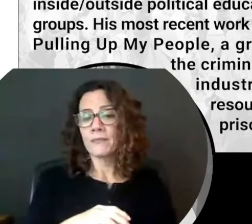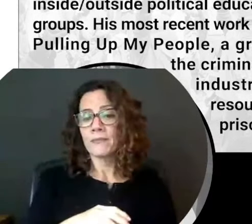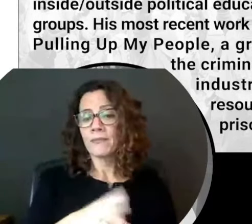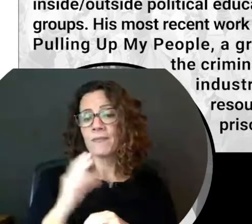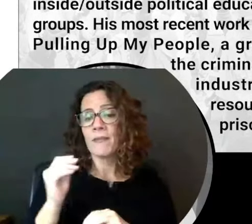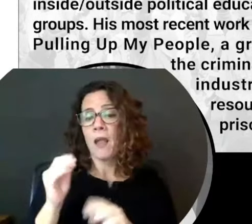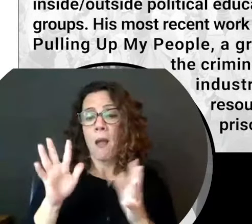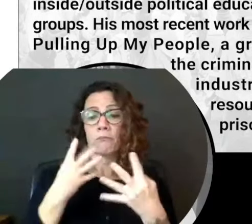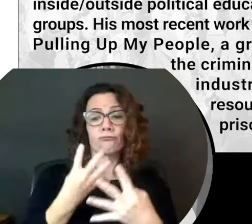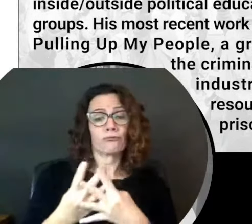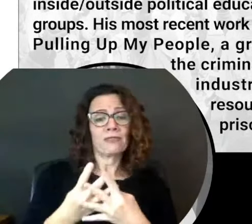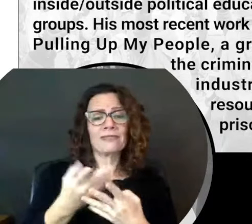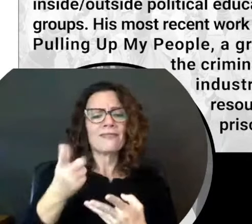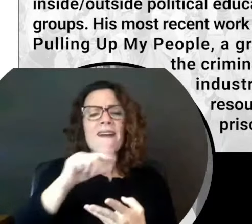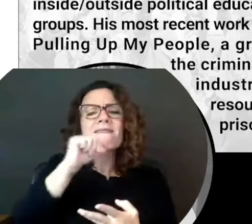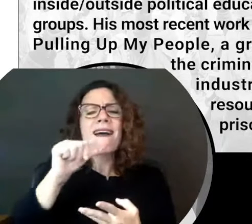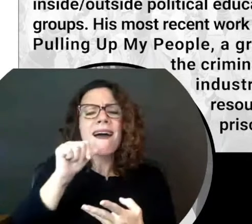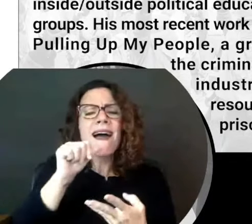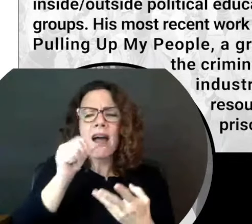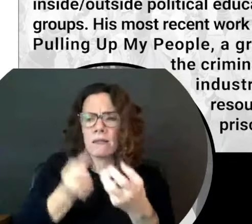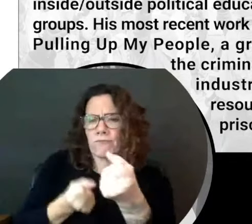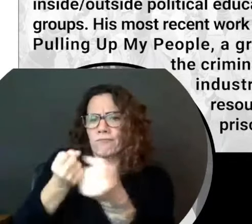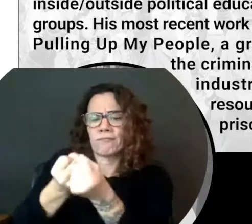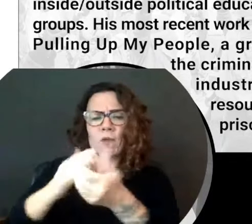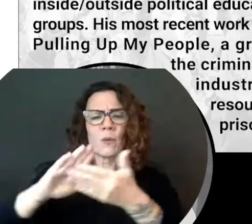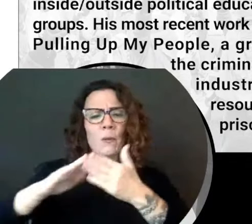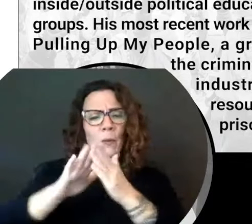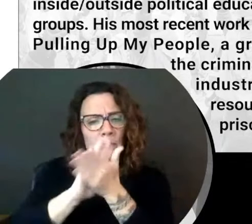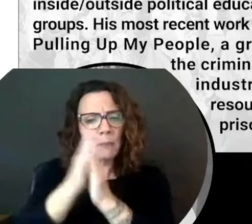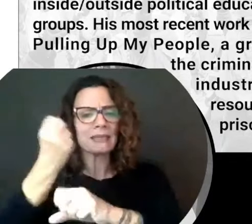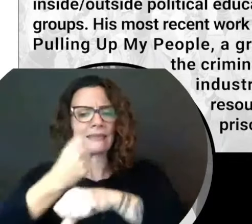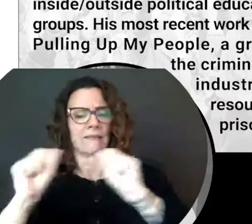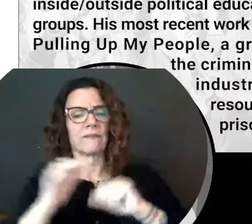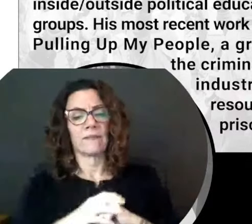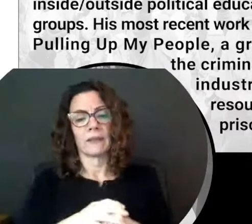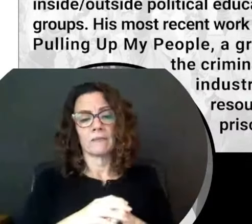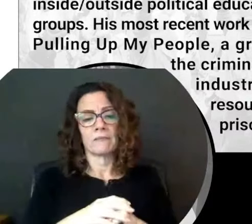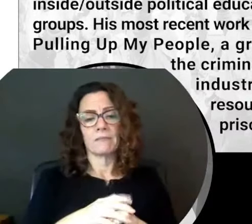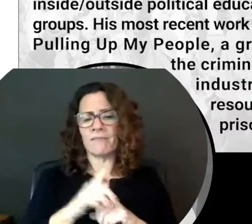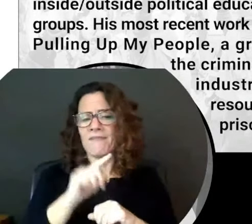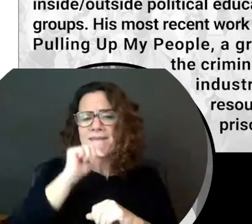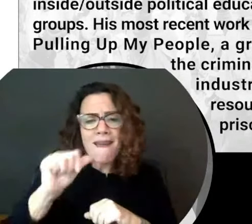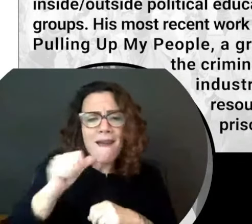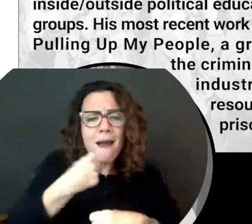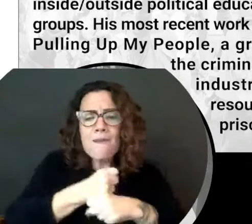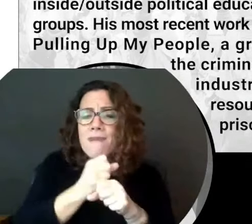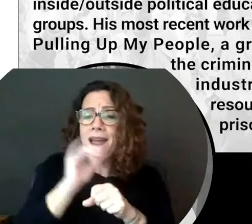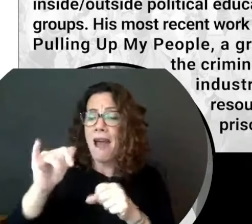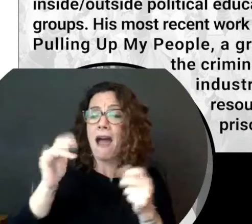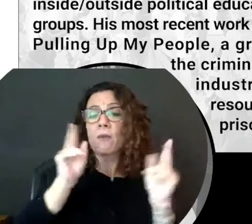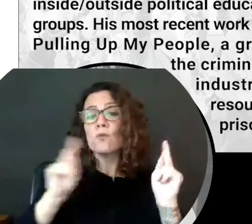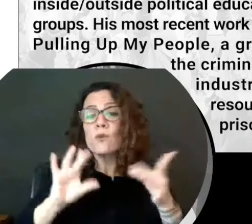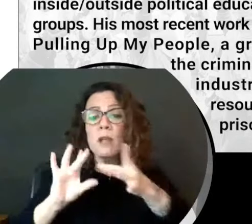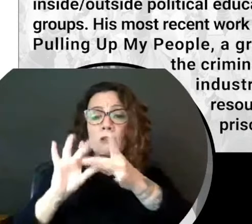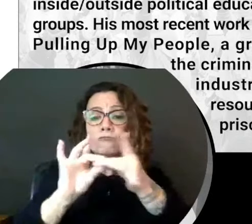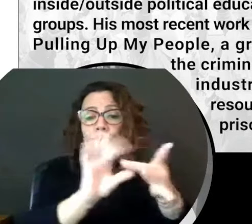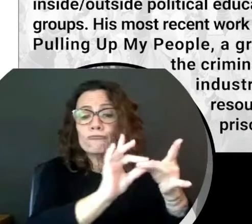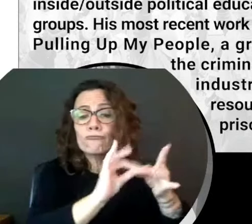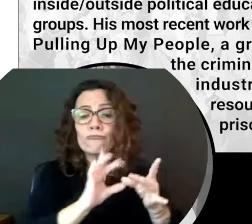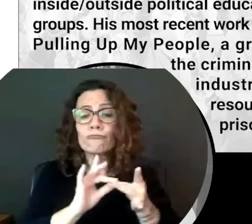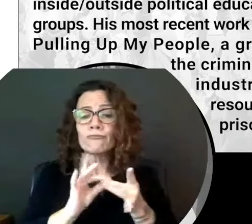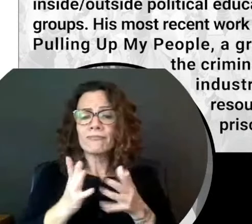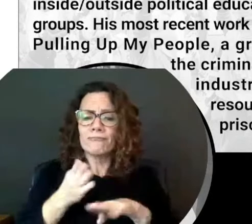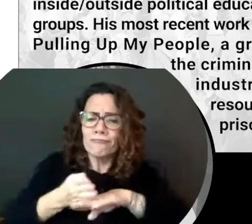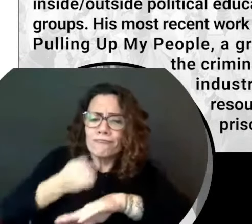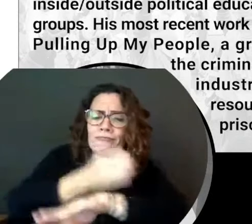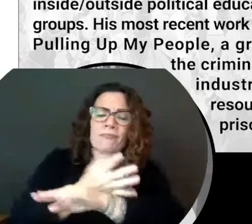SCI Fayette in Pennsylvania, is compounded in toxic. A report titled No Escape by the ALC and